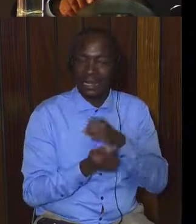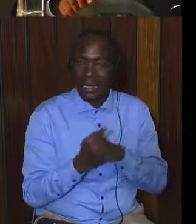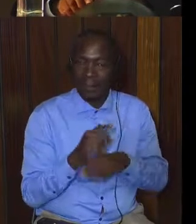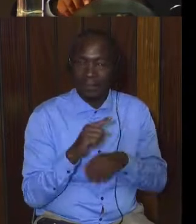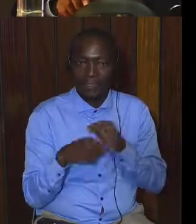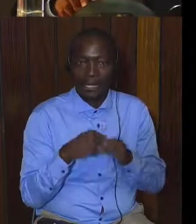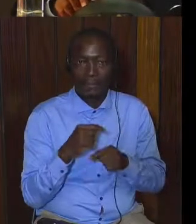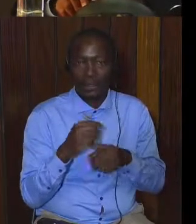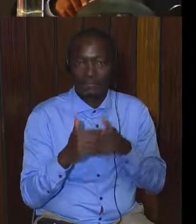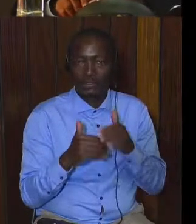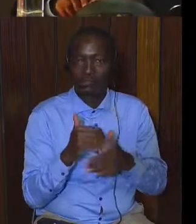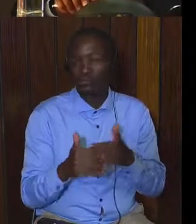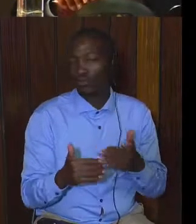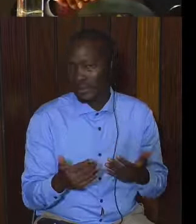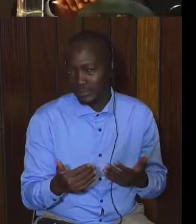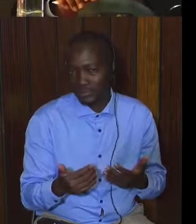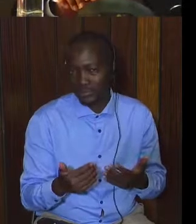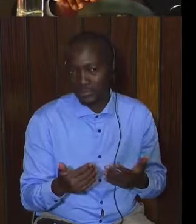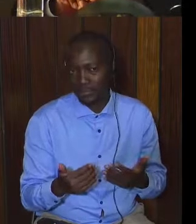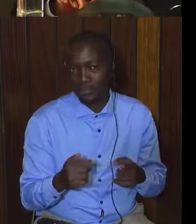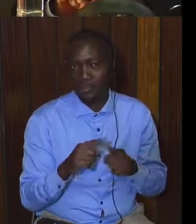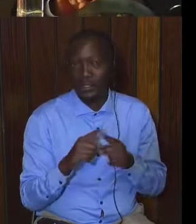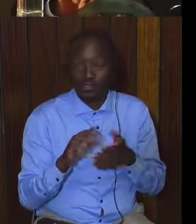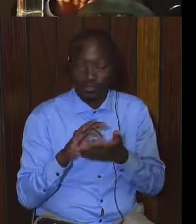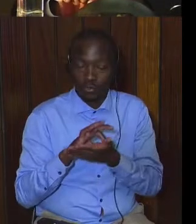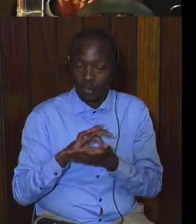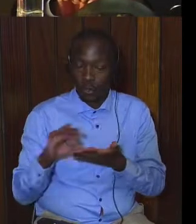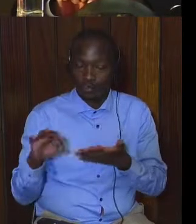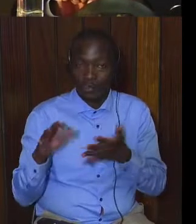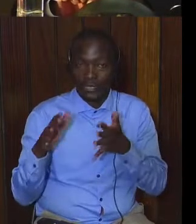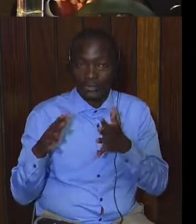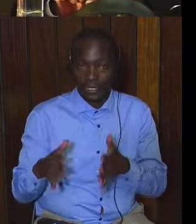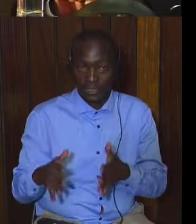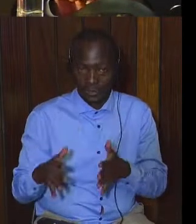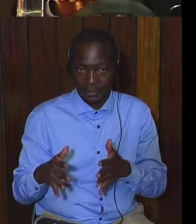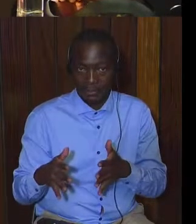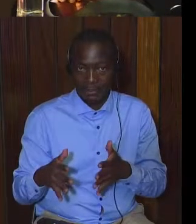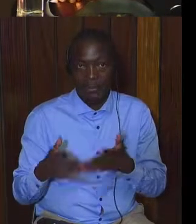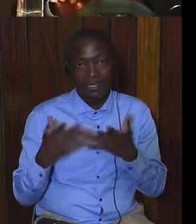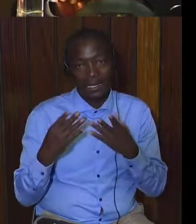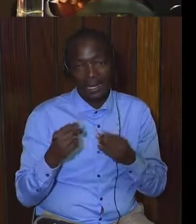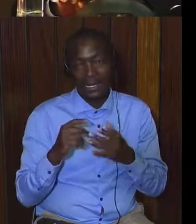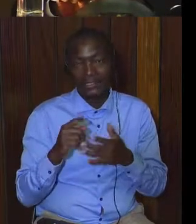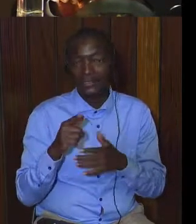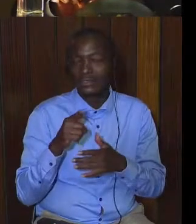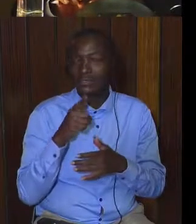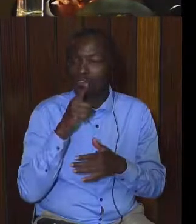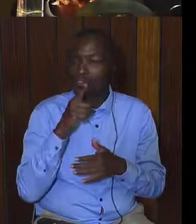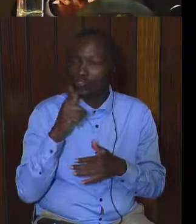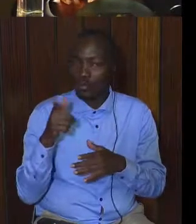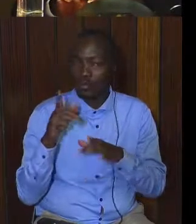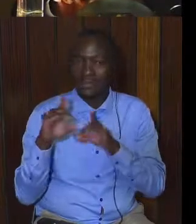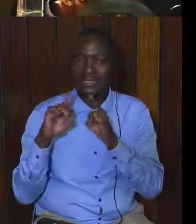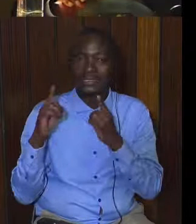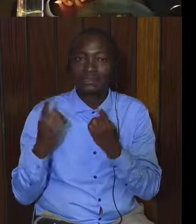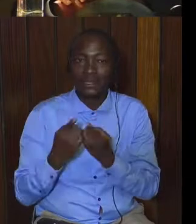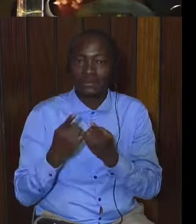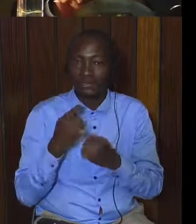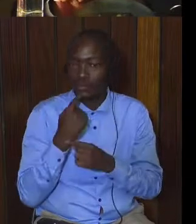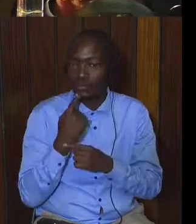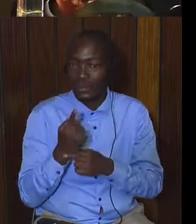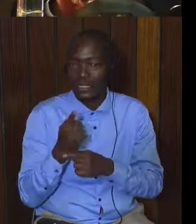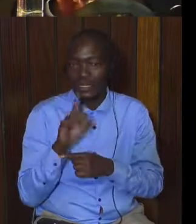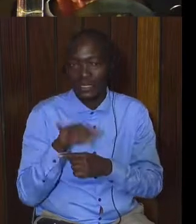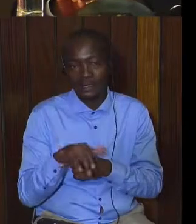progress. So the contractor has then notified the department to say